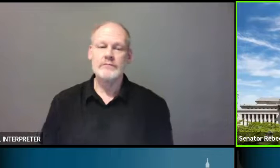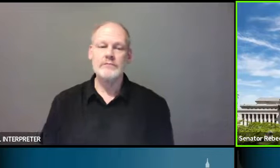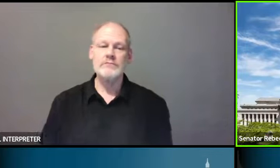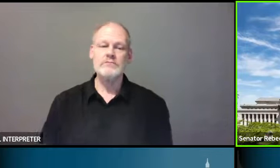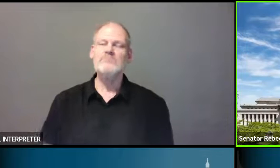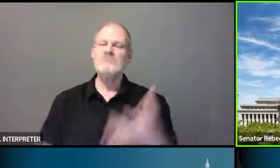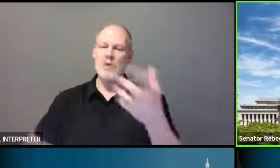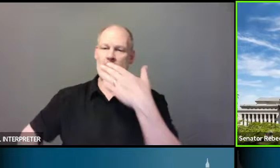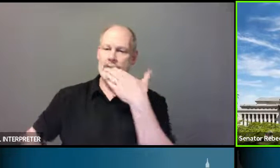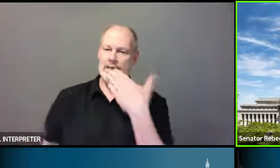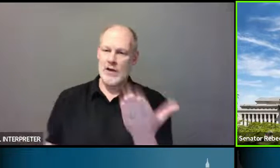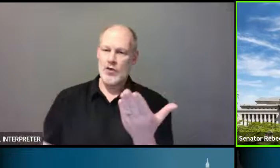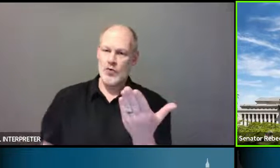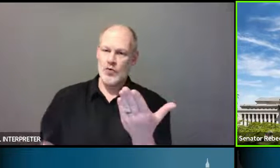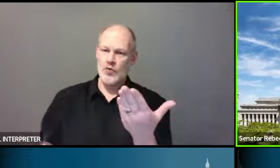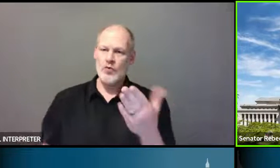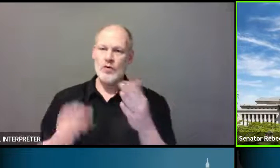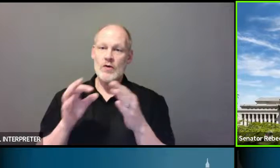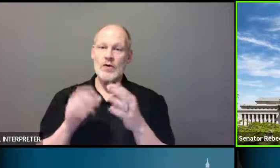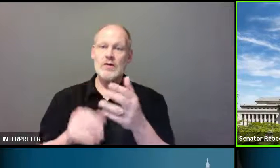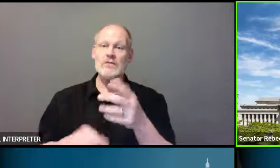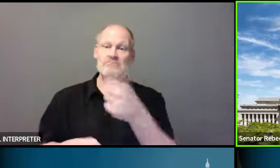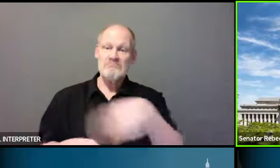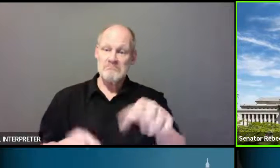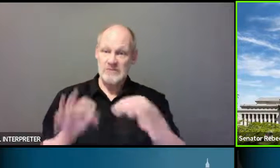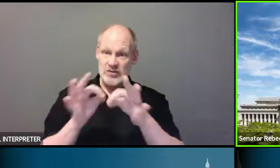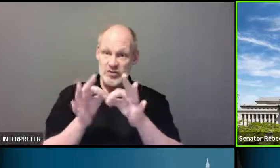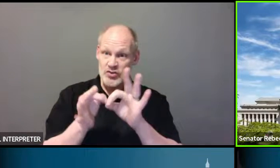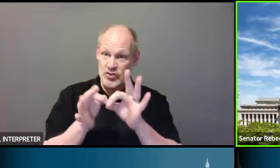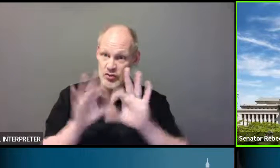want to thank the interpreters and thank all